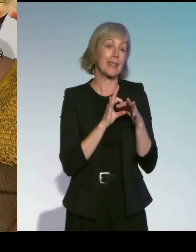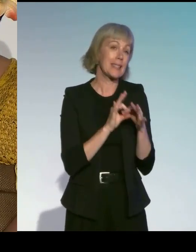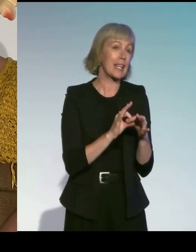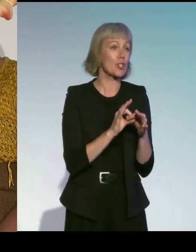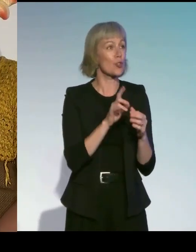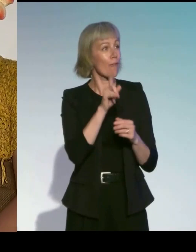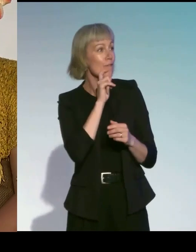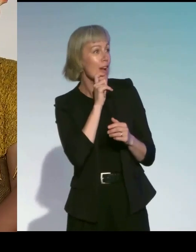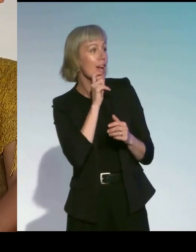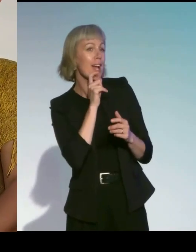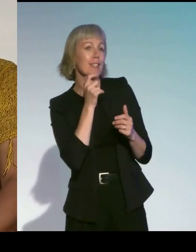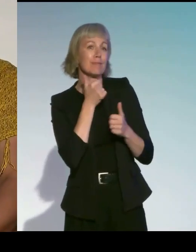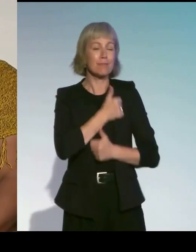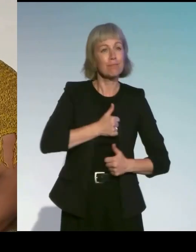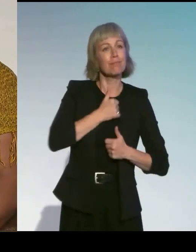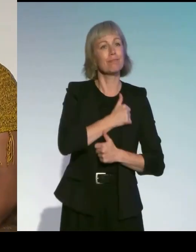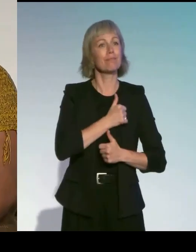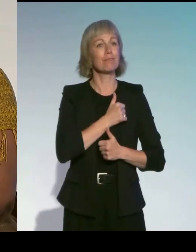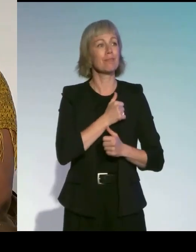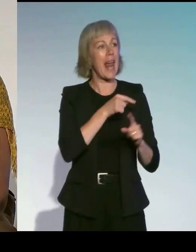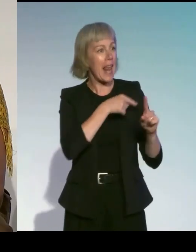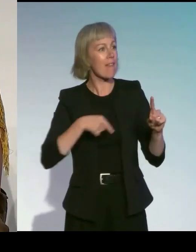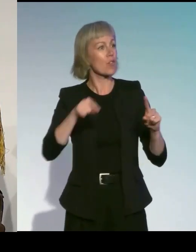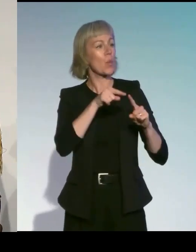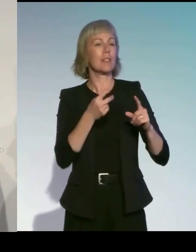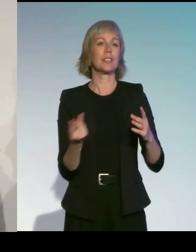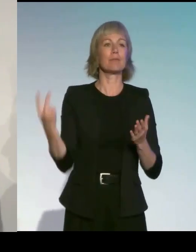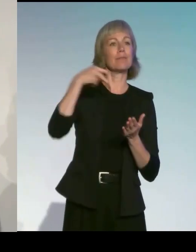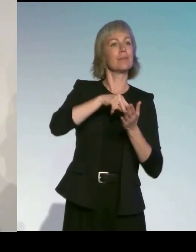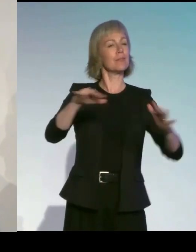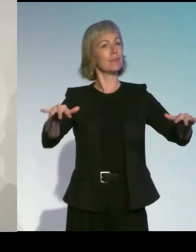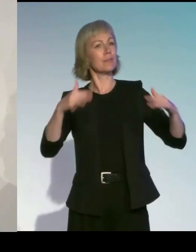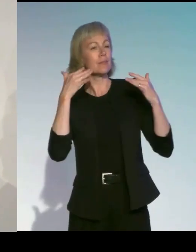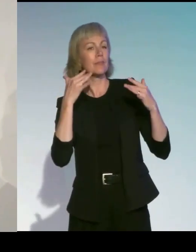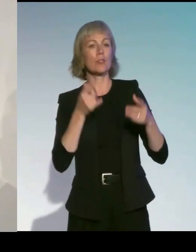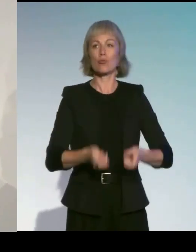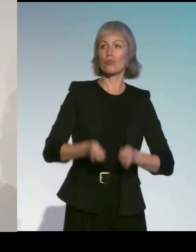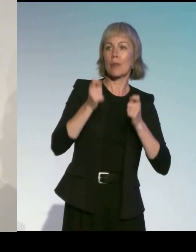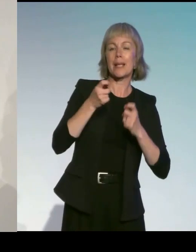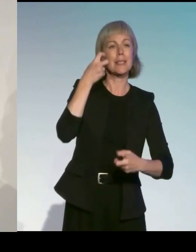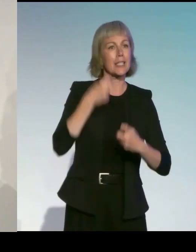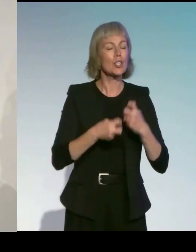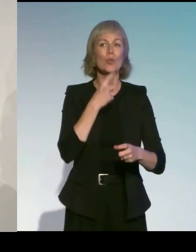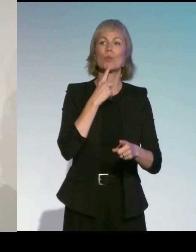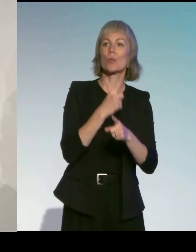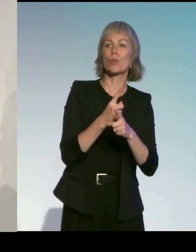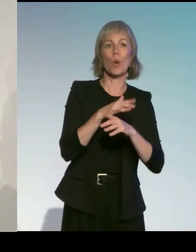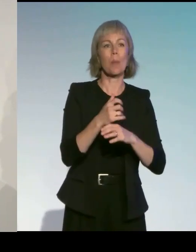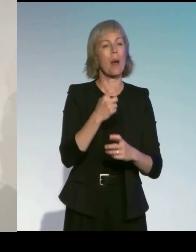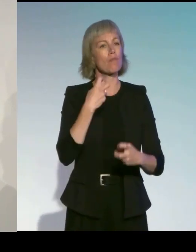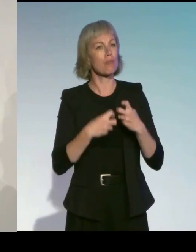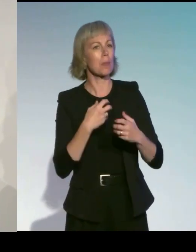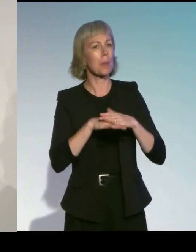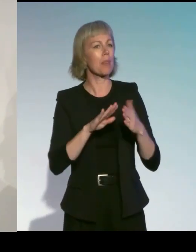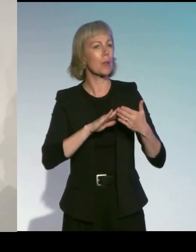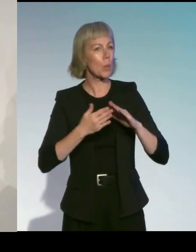entertainment value, putting everybody on a platform, addressing issues and raising awareness. So I